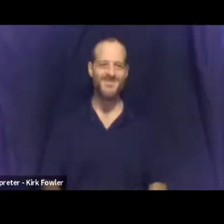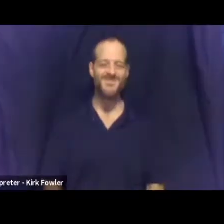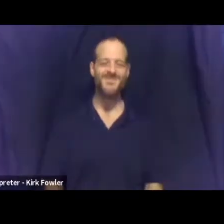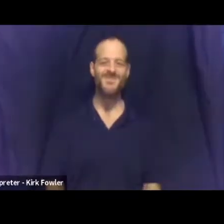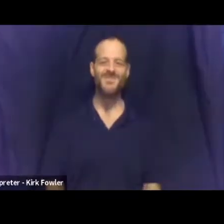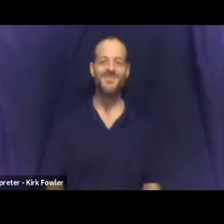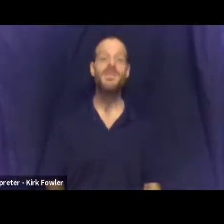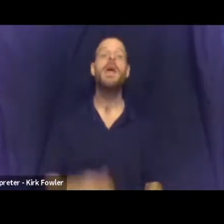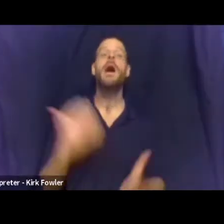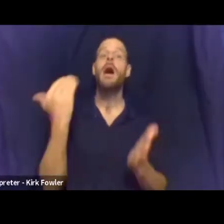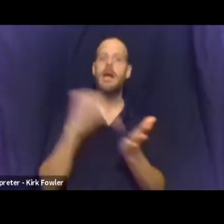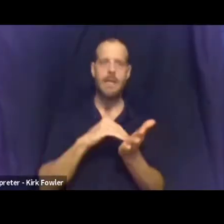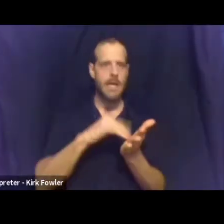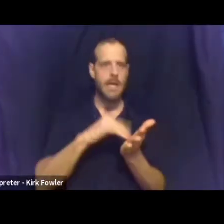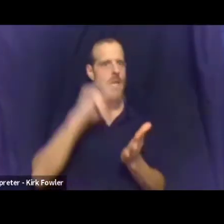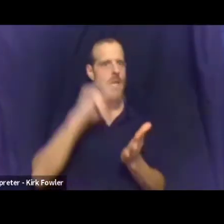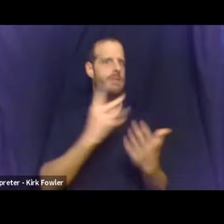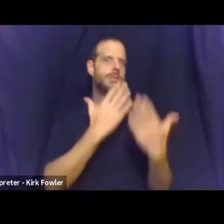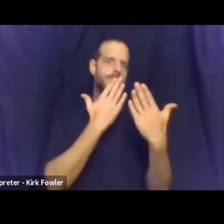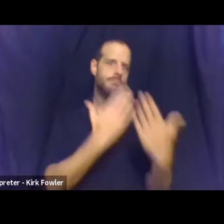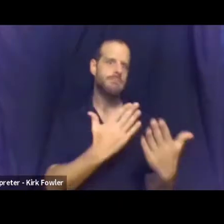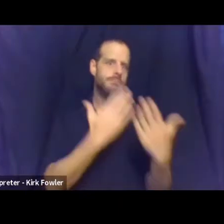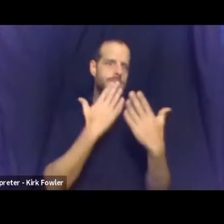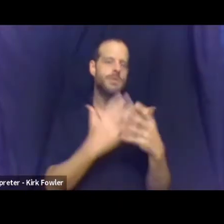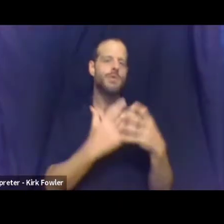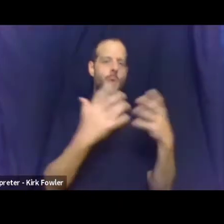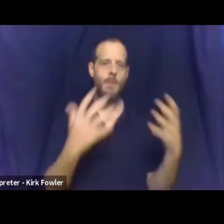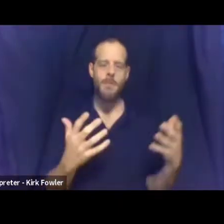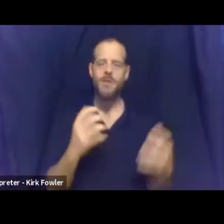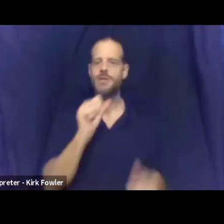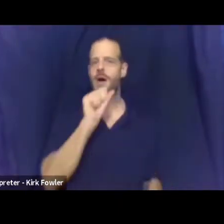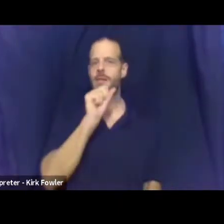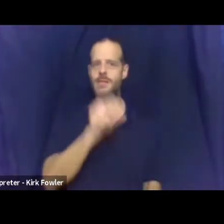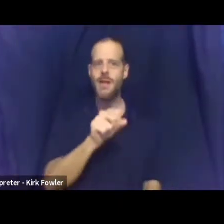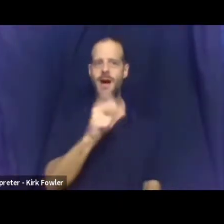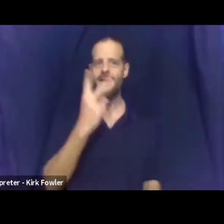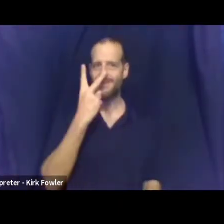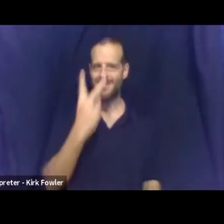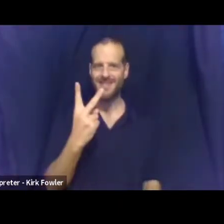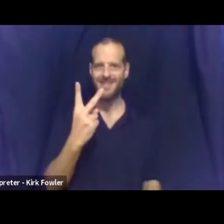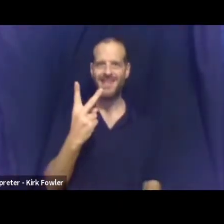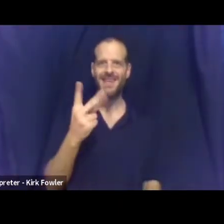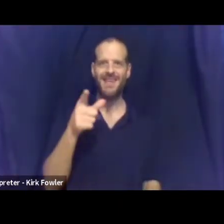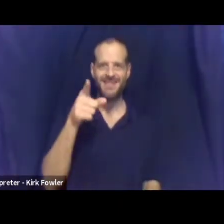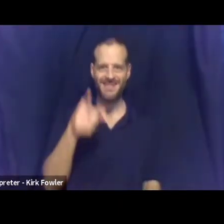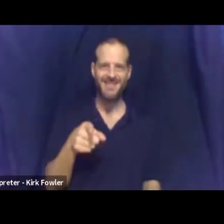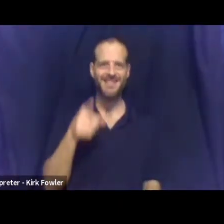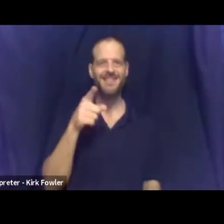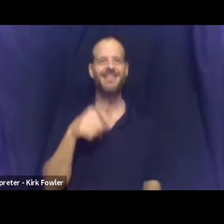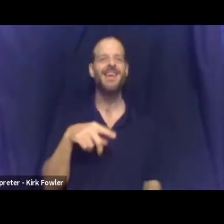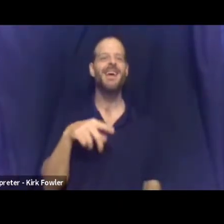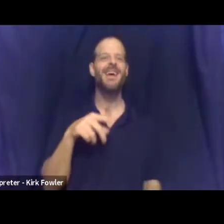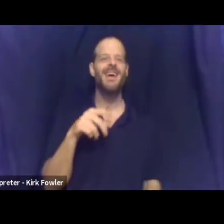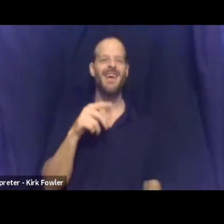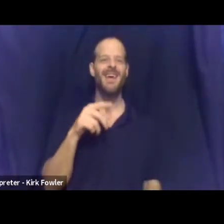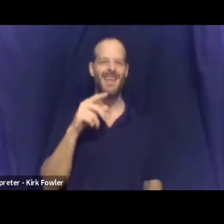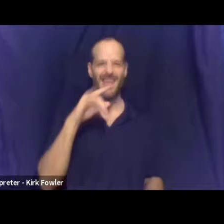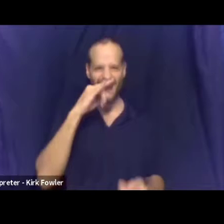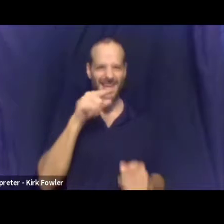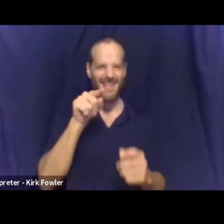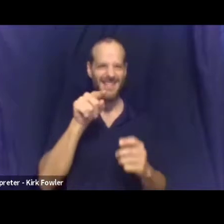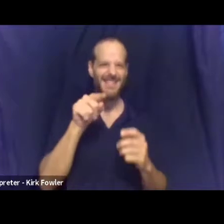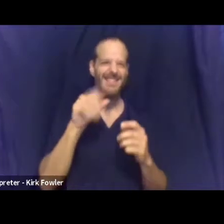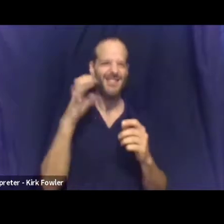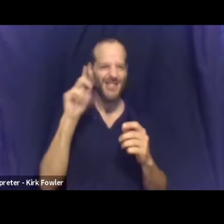Again, Krista, thank you so much. And I love seeing our guys up there, uh, especially just watching them over the last, you know, several